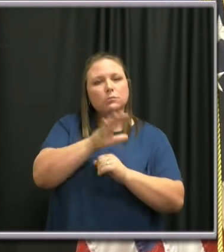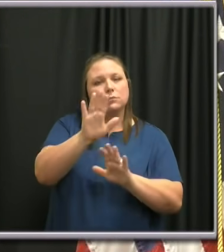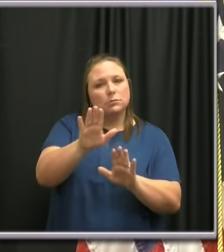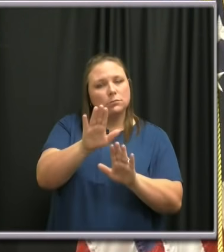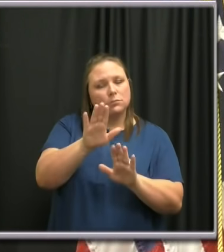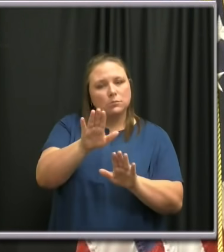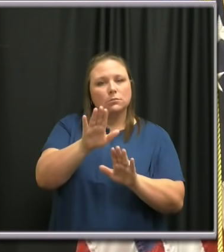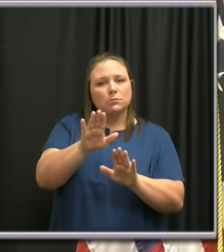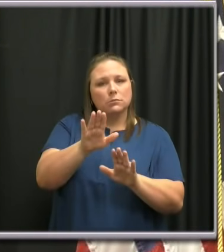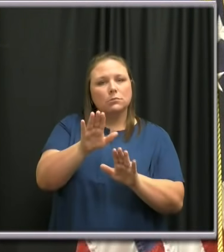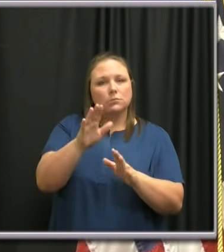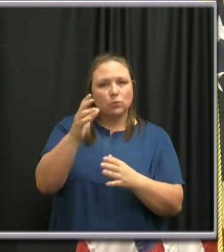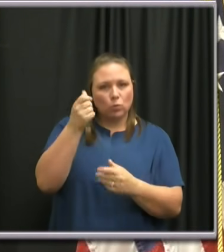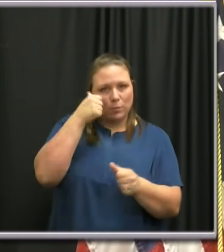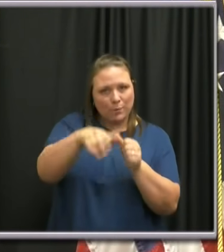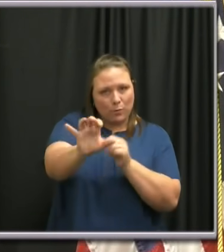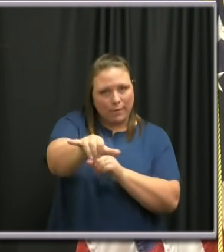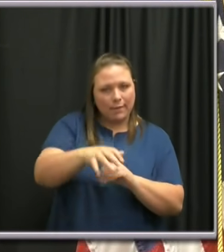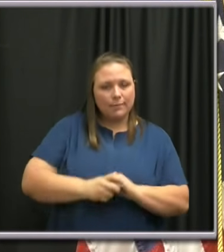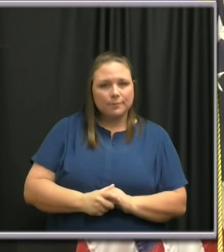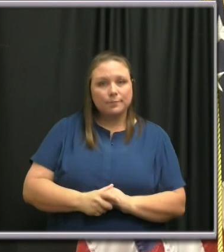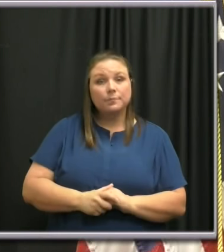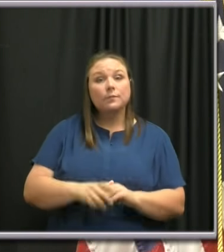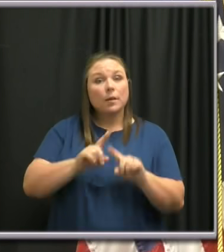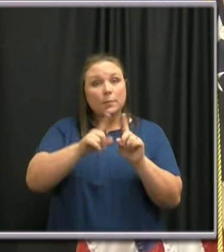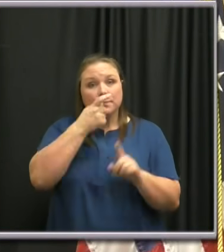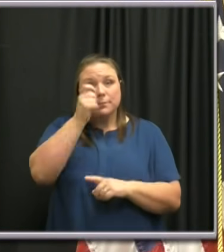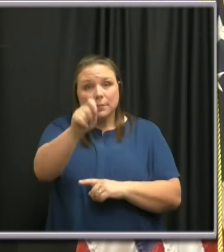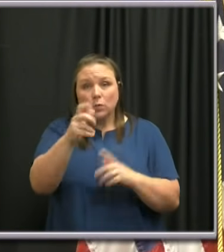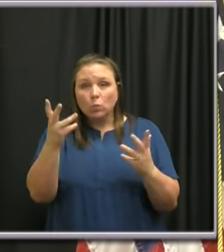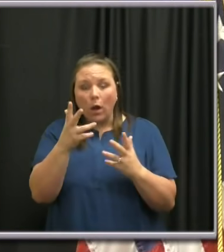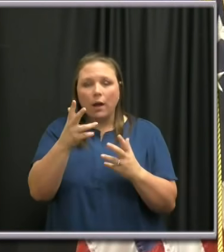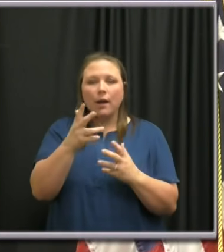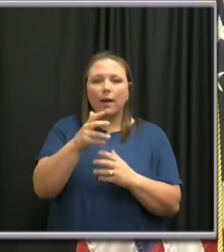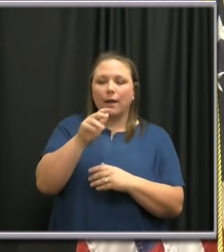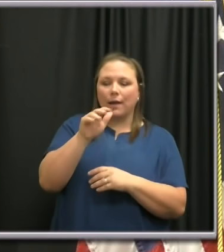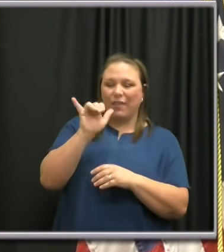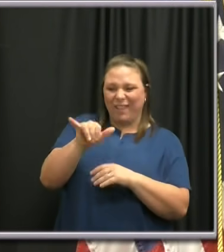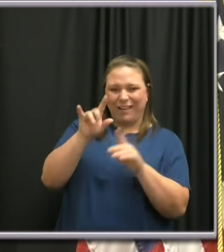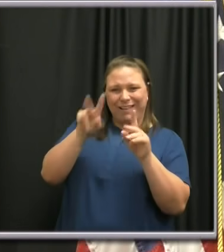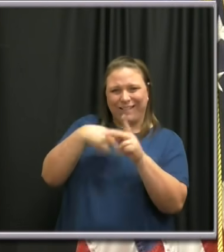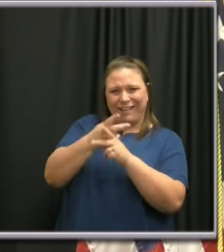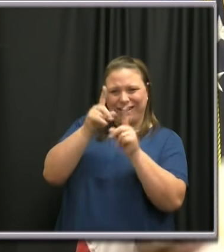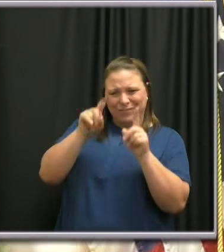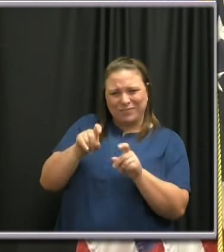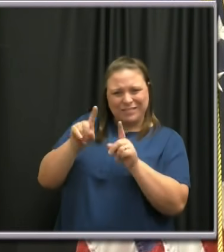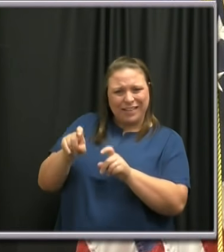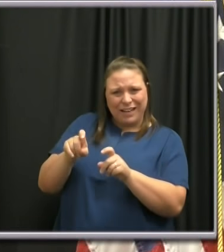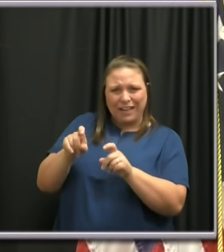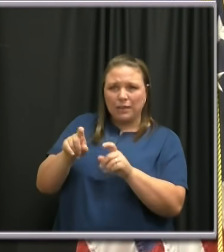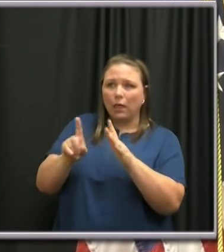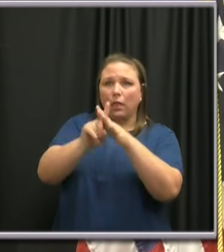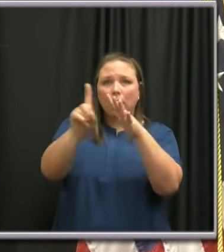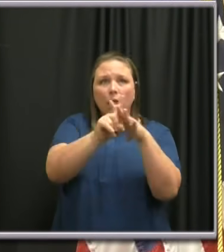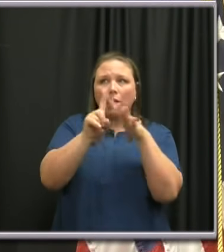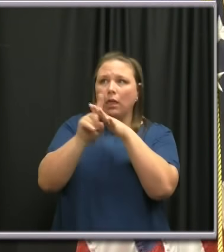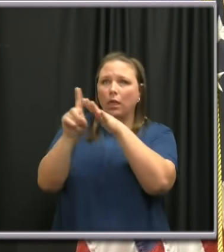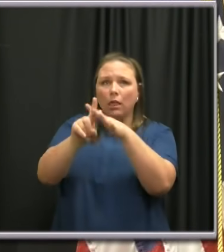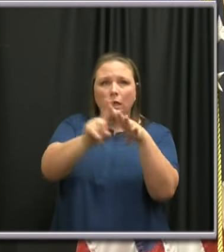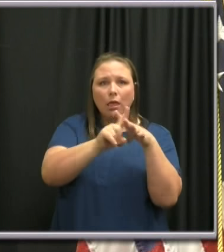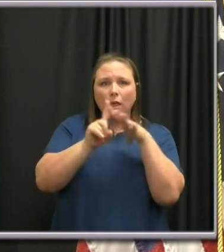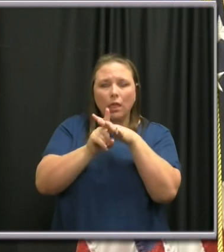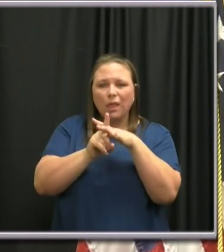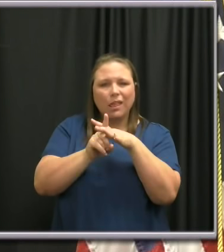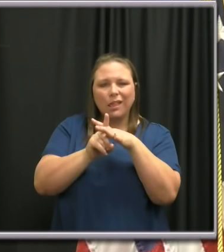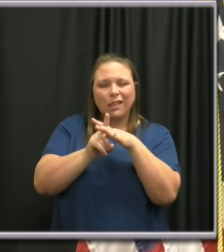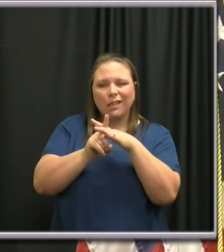need to keep those things in mind. But the bottom line is antibody tests are springing up all over the place, but